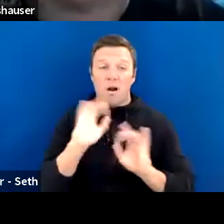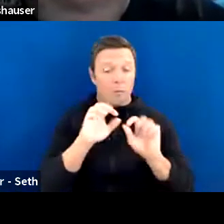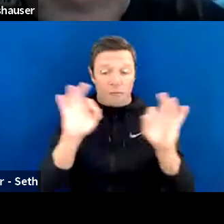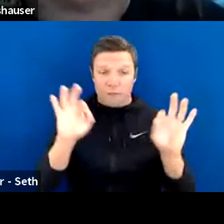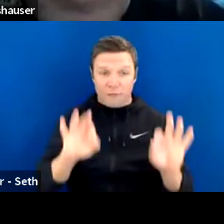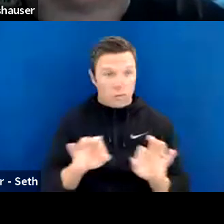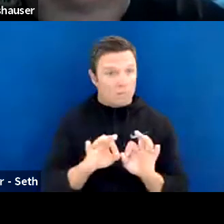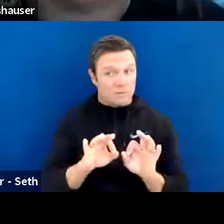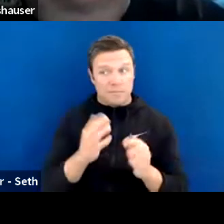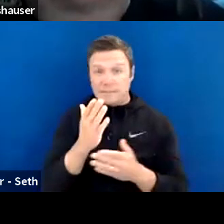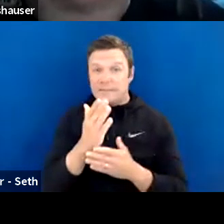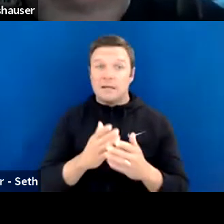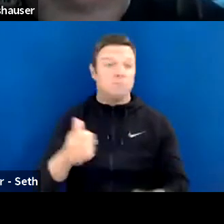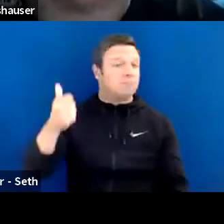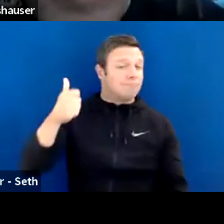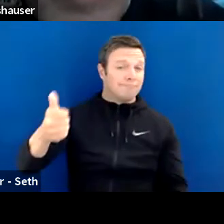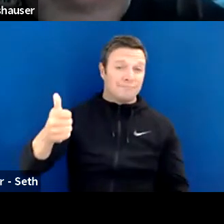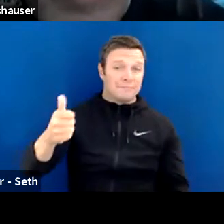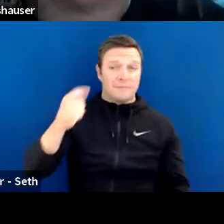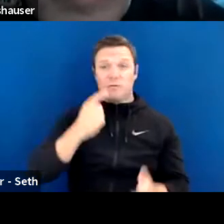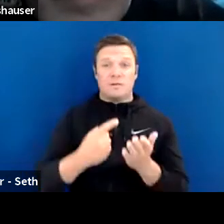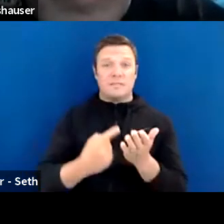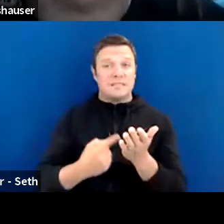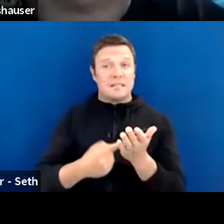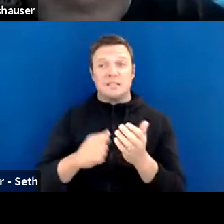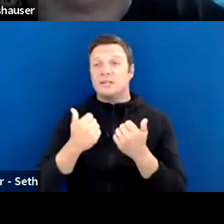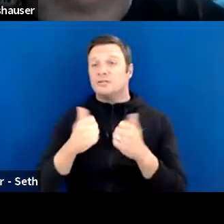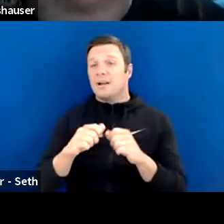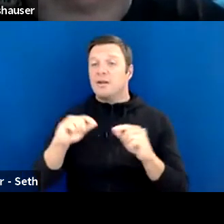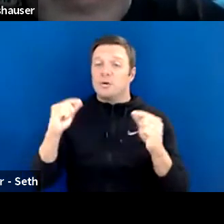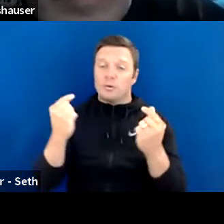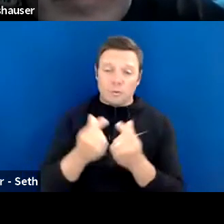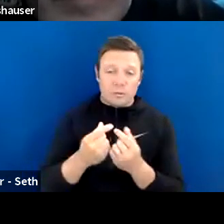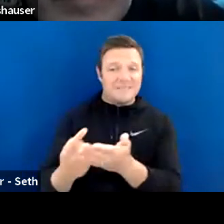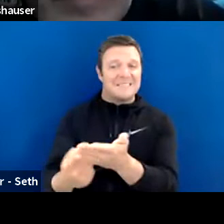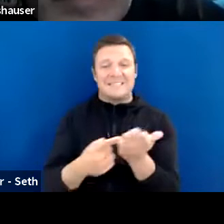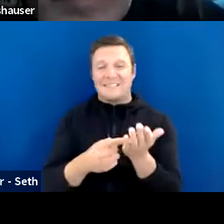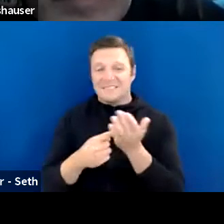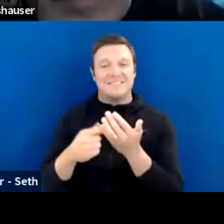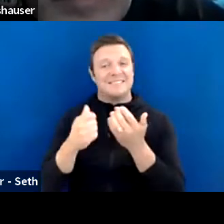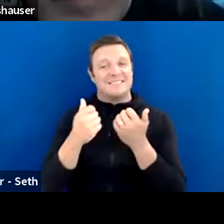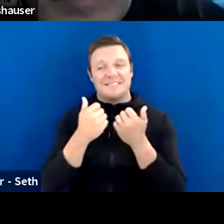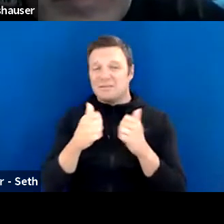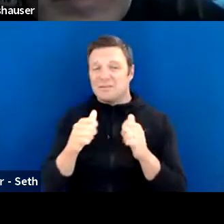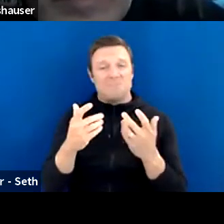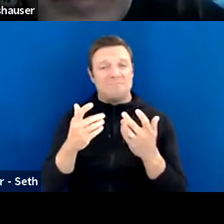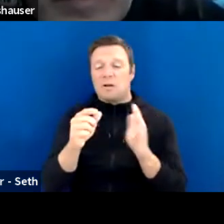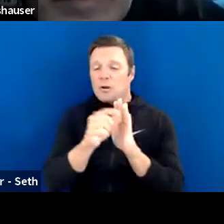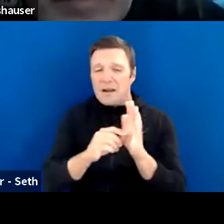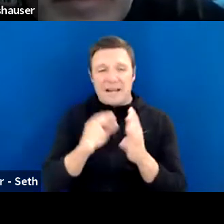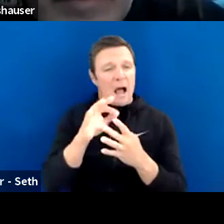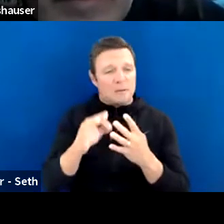really well. For discussions, I try group discussion, I try the whole class discussion, graded, optional, everything you can think